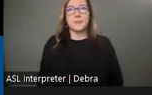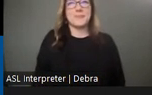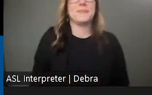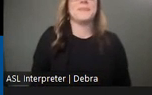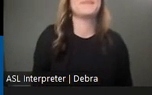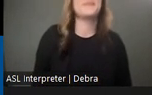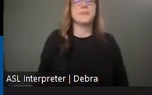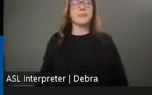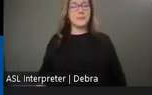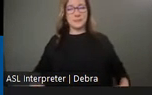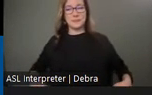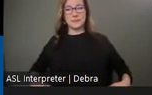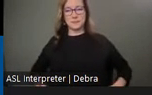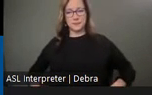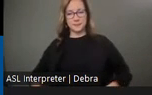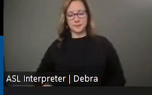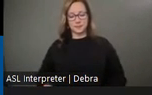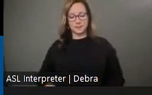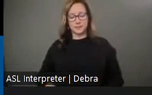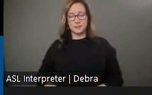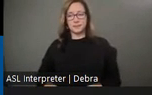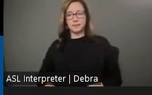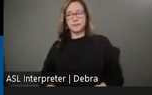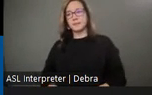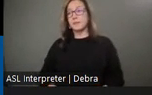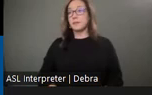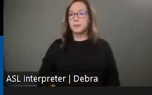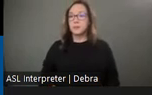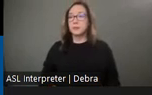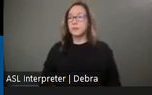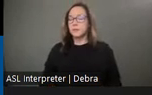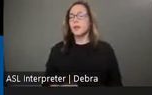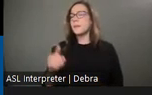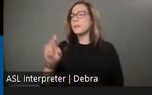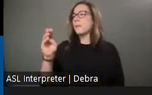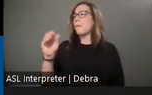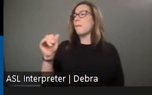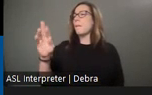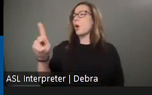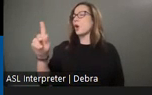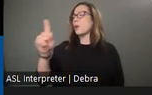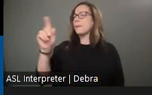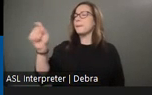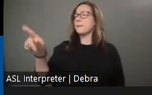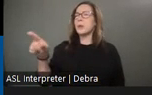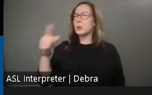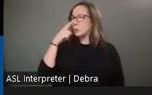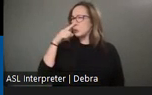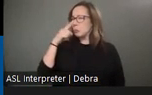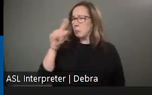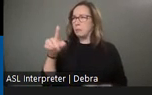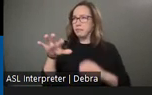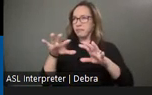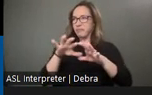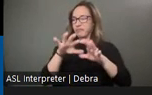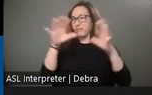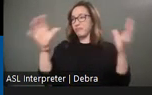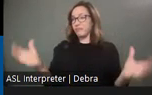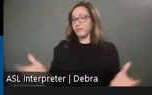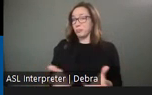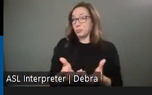And the question for Mark is, can you give an overview of the latest